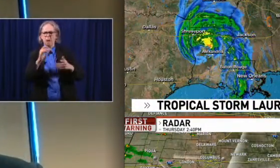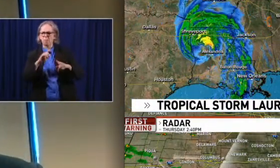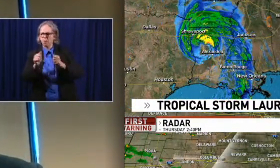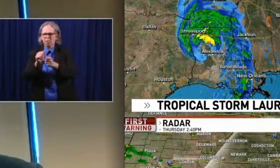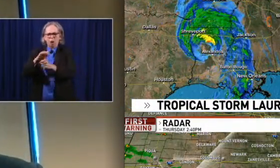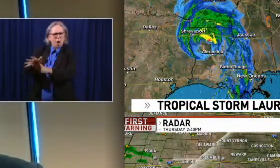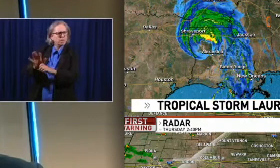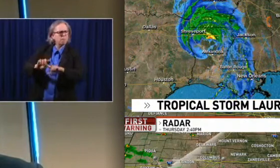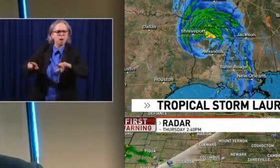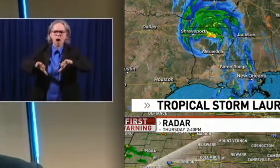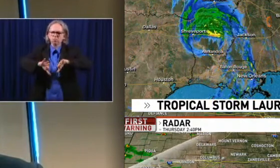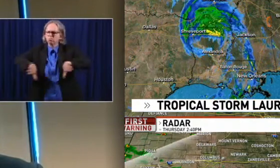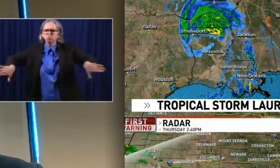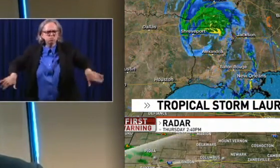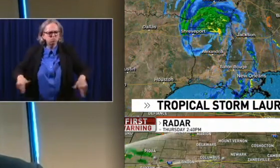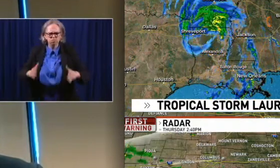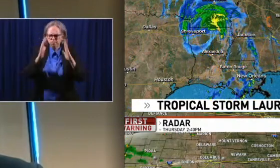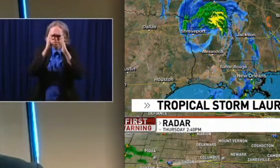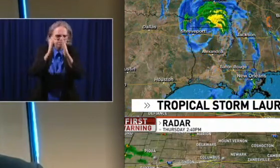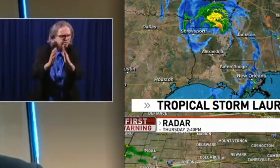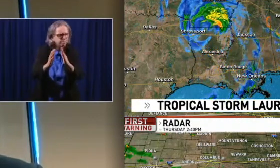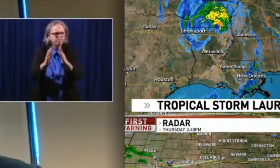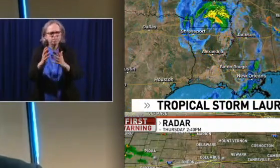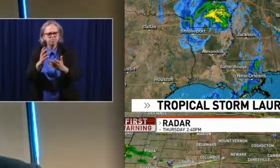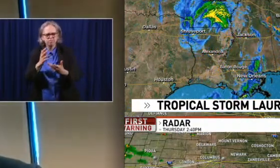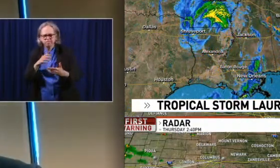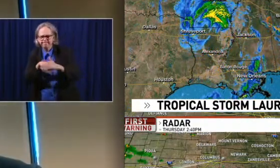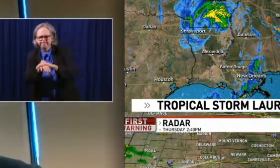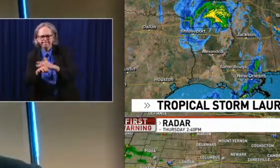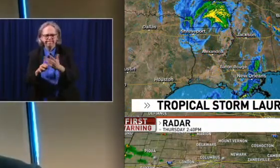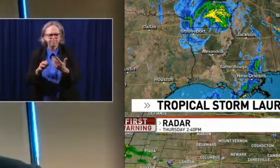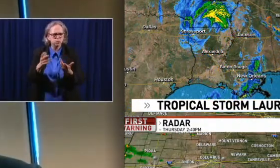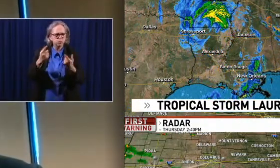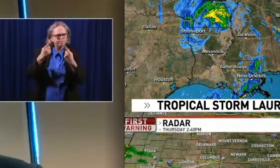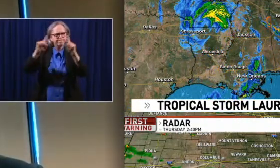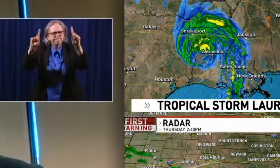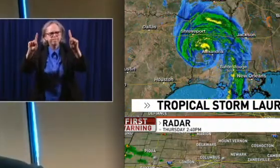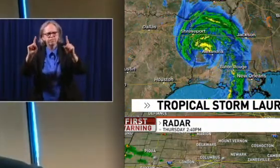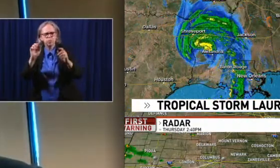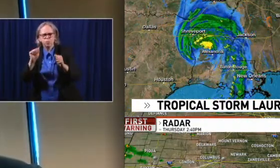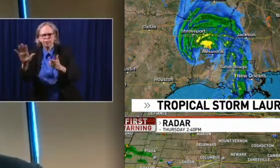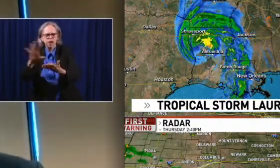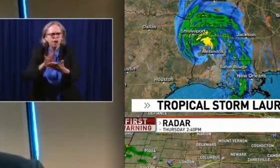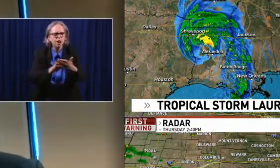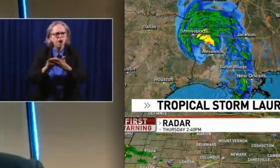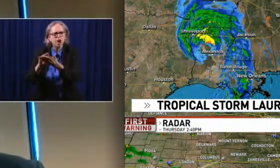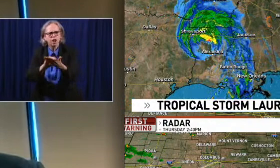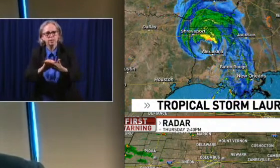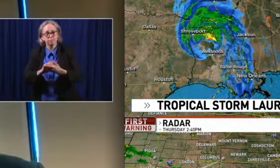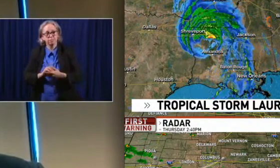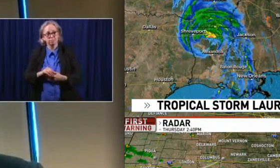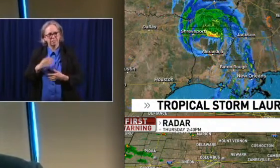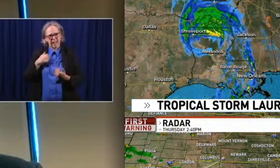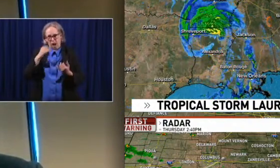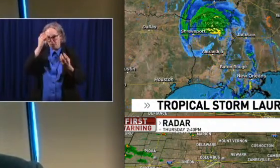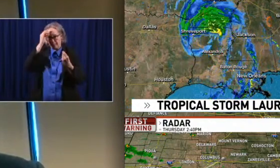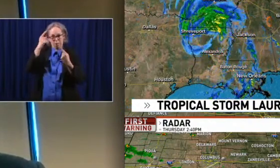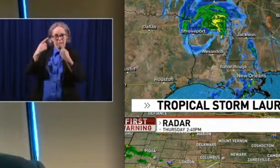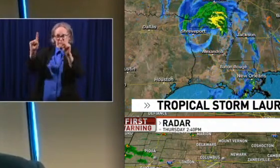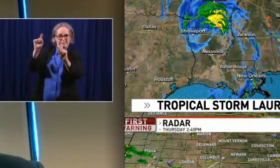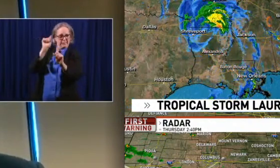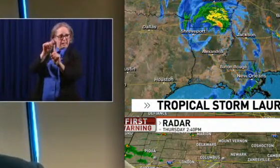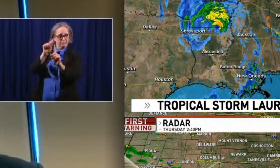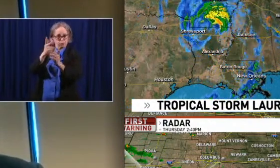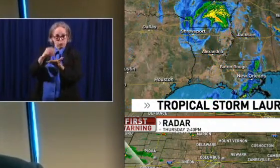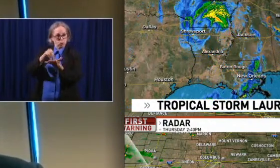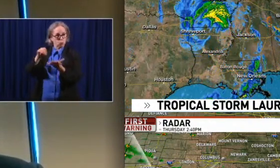strategic focus on access, equity, and success. And when you think about success, our students and faculty moved quickly